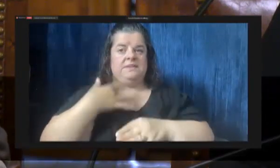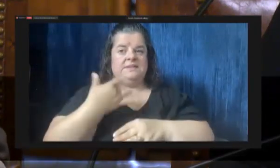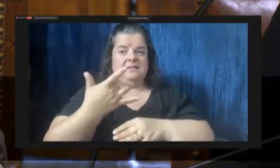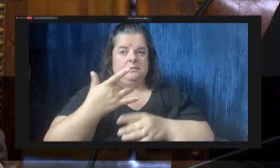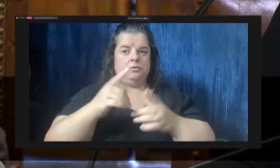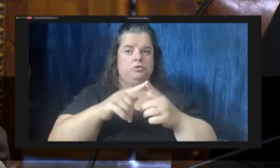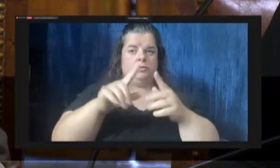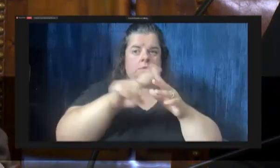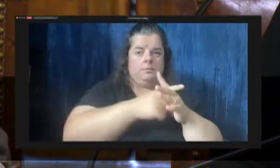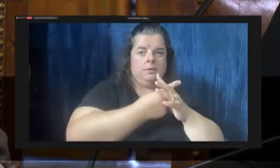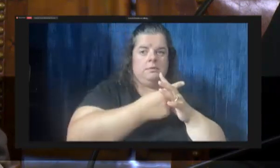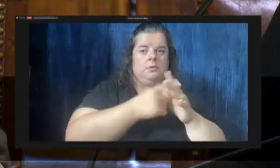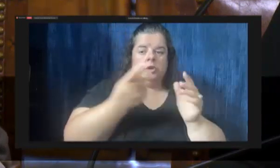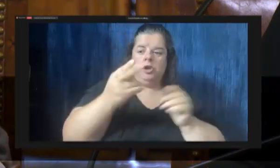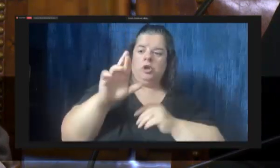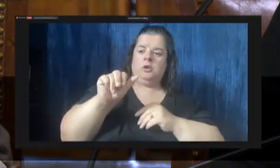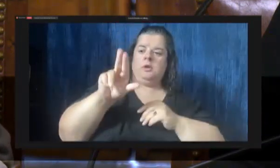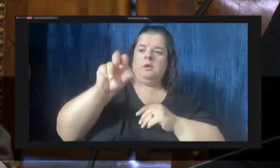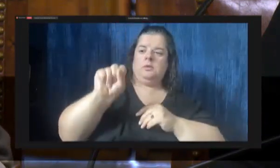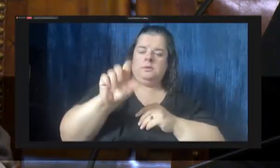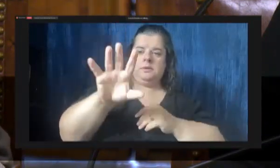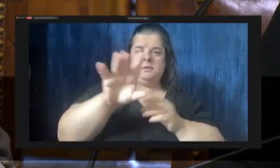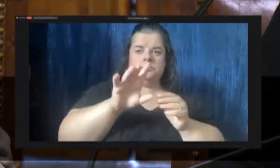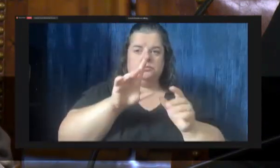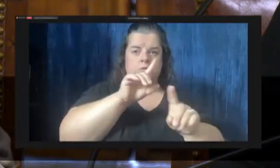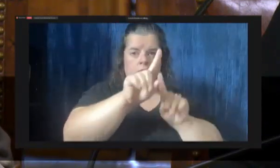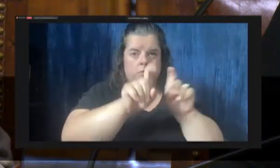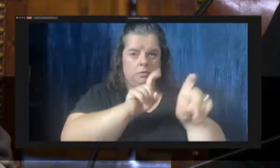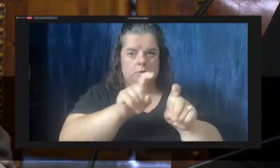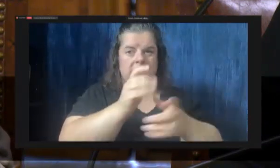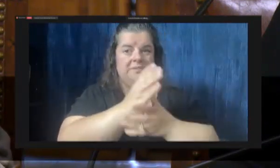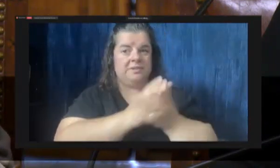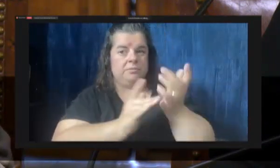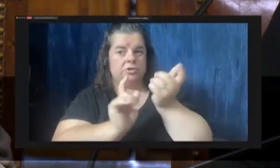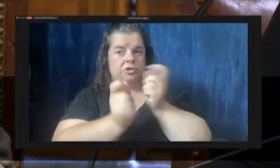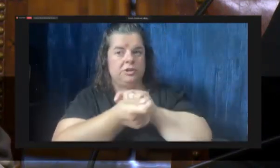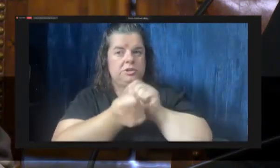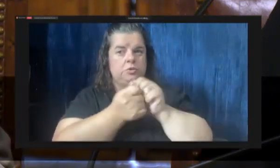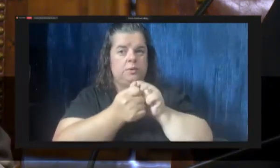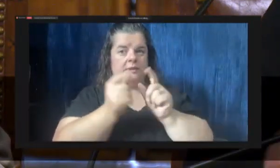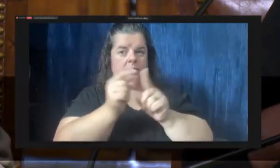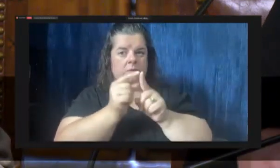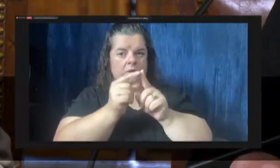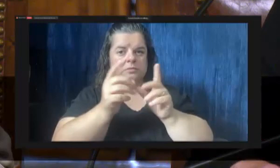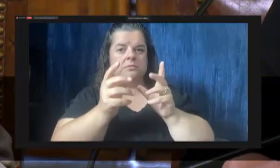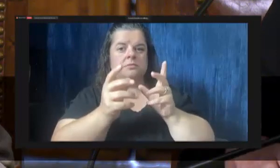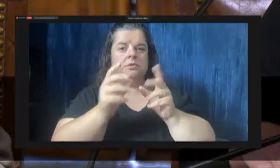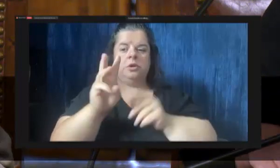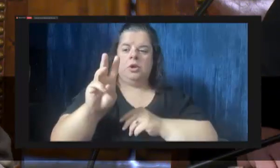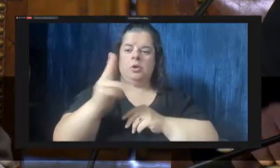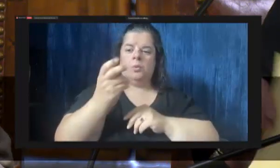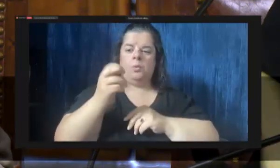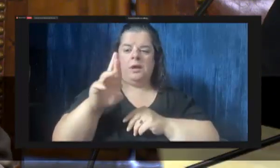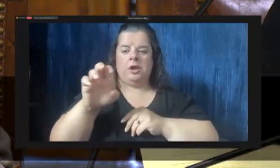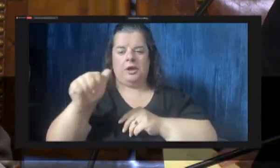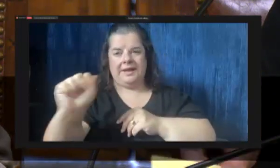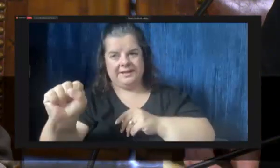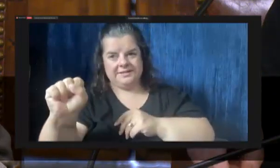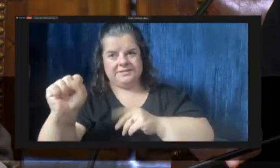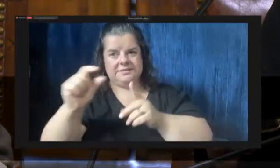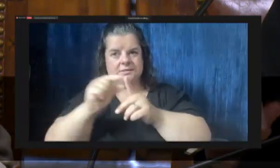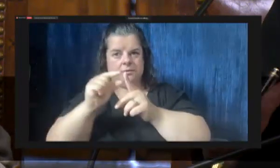of Councilman Krause's questions that there is some change to the recitations, the whereas clauses, that